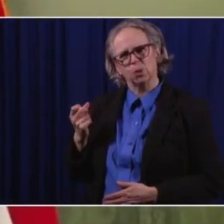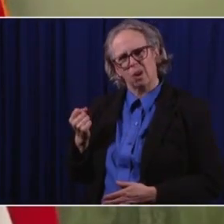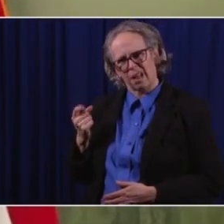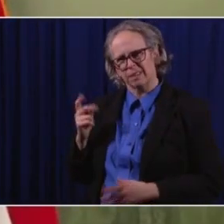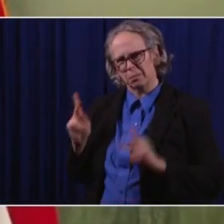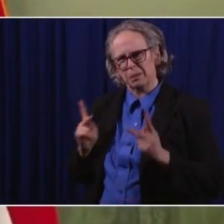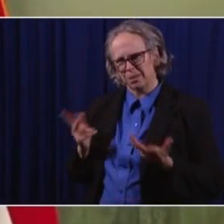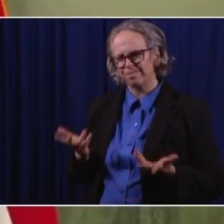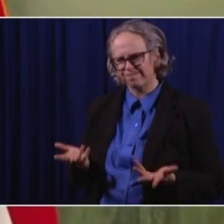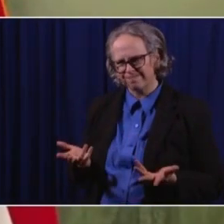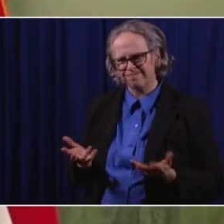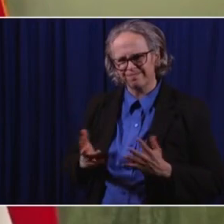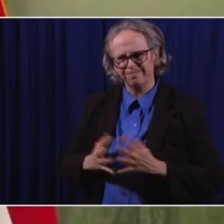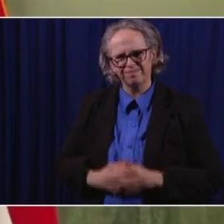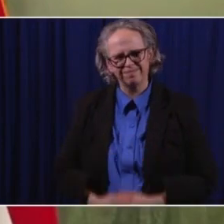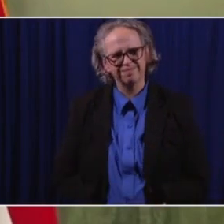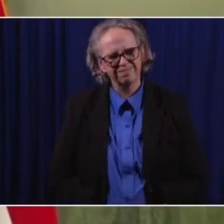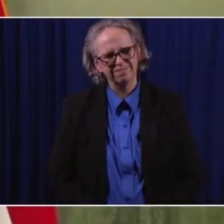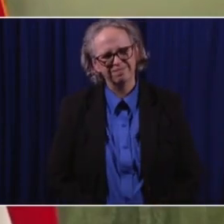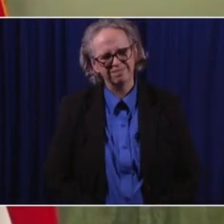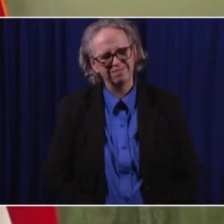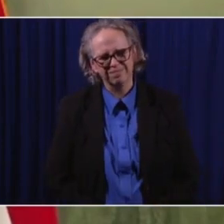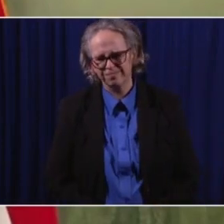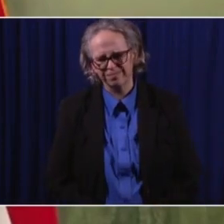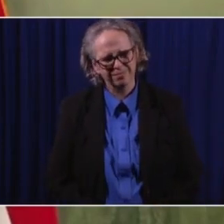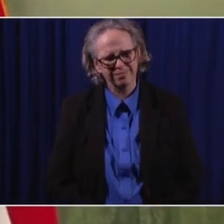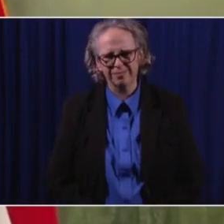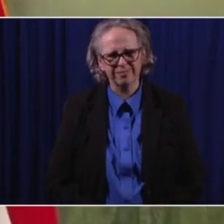hours. Let's look, Eric, at the